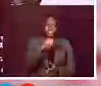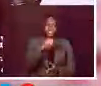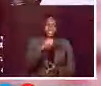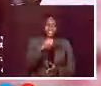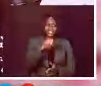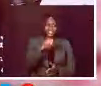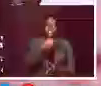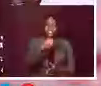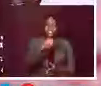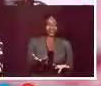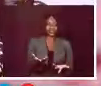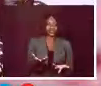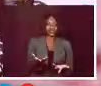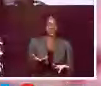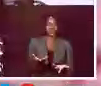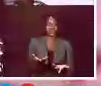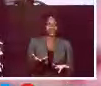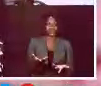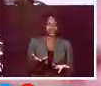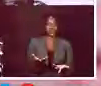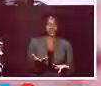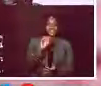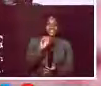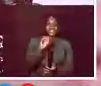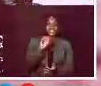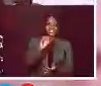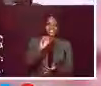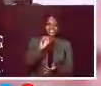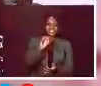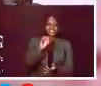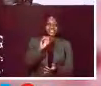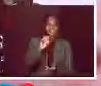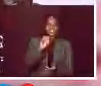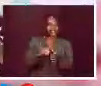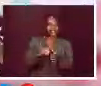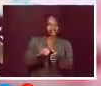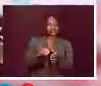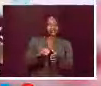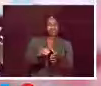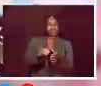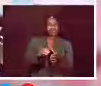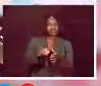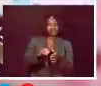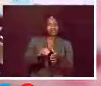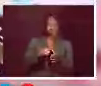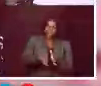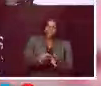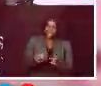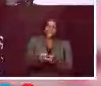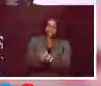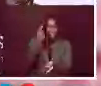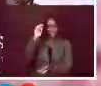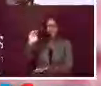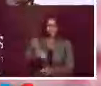them. And it's difficult to go back to say, oh, your name is being taken out. Find another place for them. No,